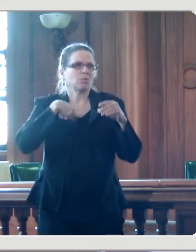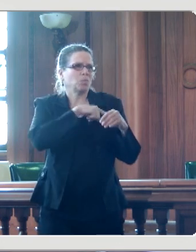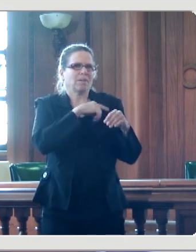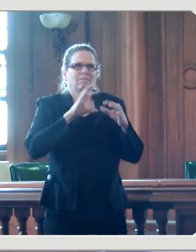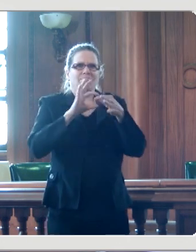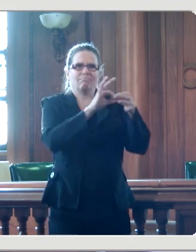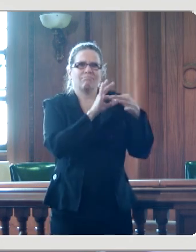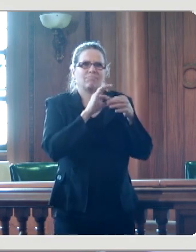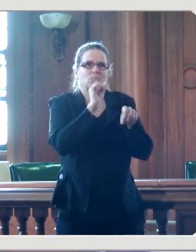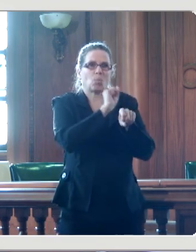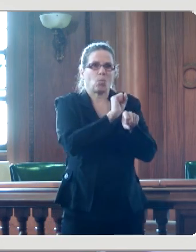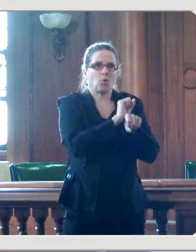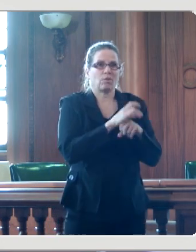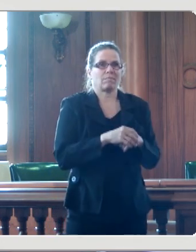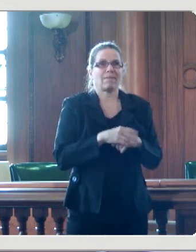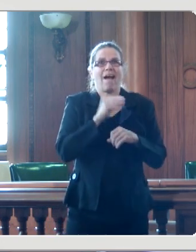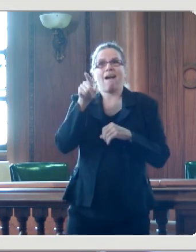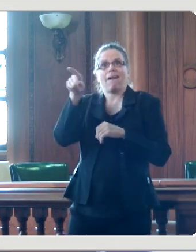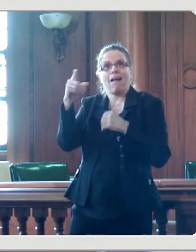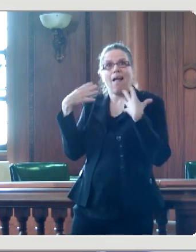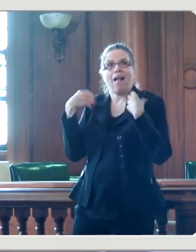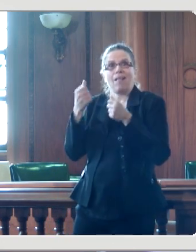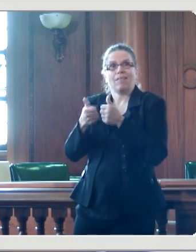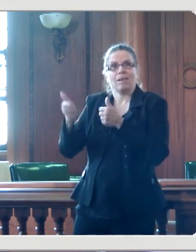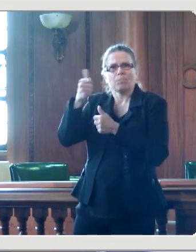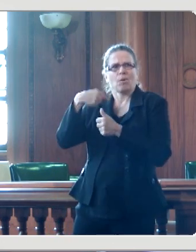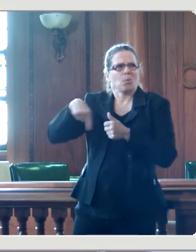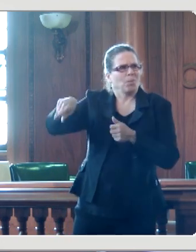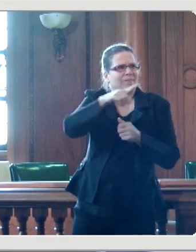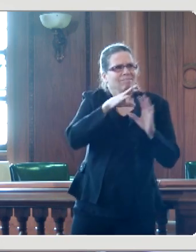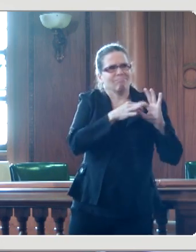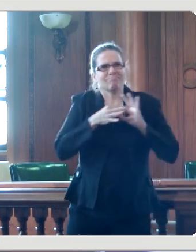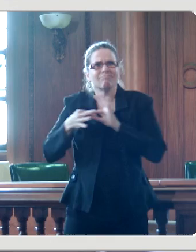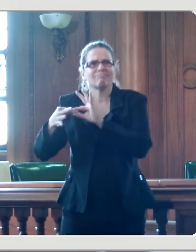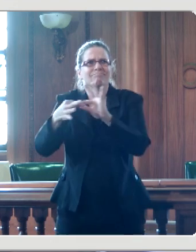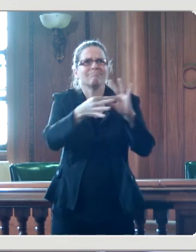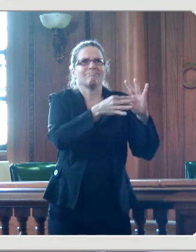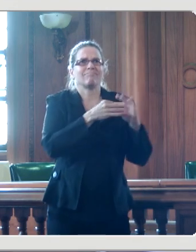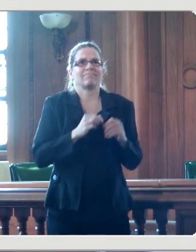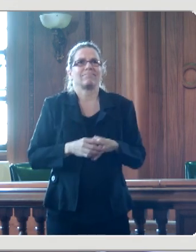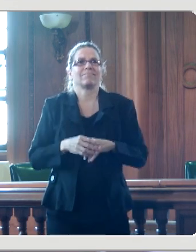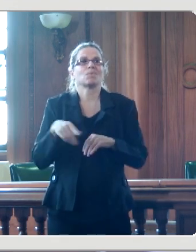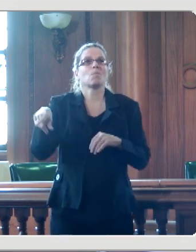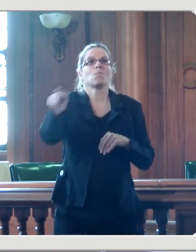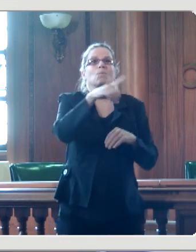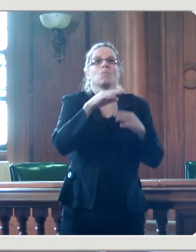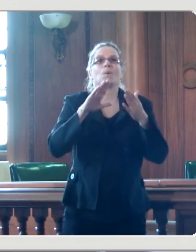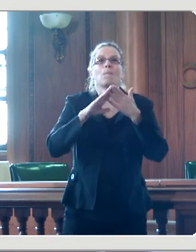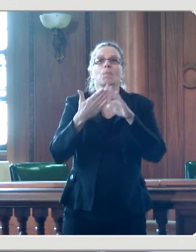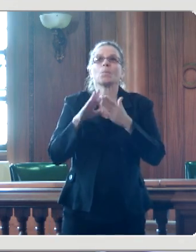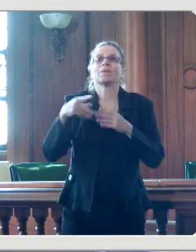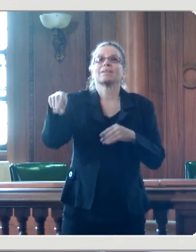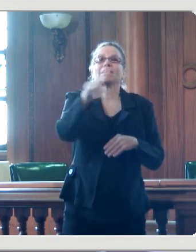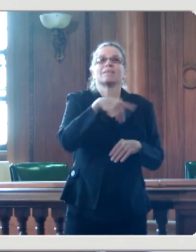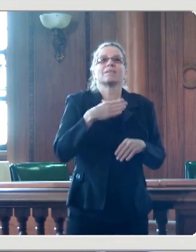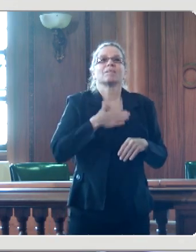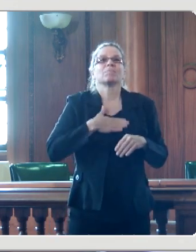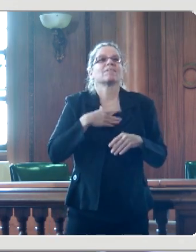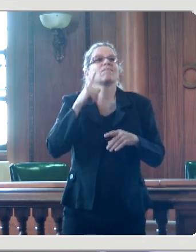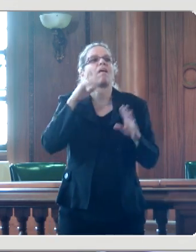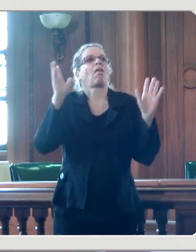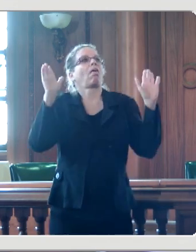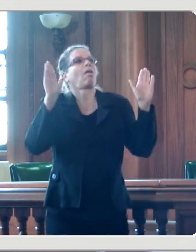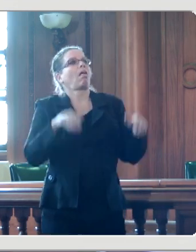concert together. But please don't let your guard down. We'll see what the numbers look like after